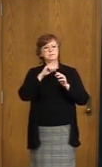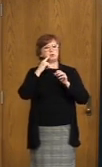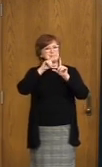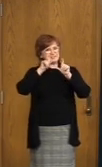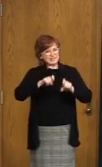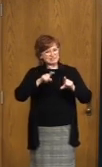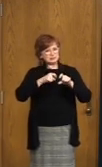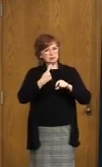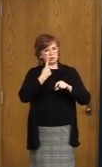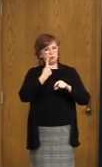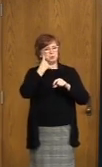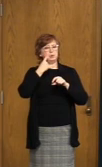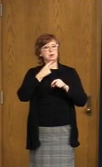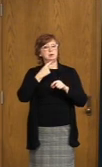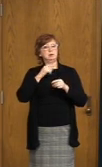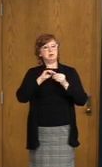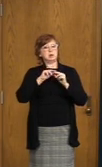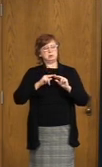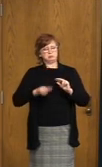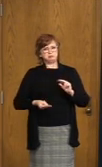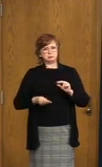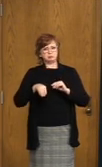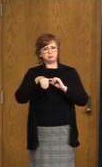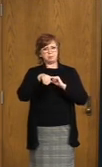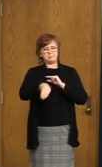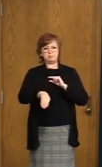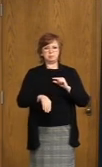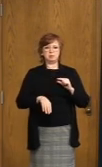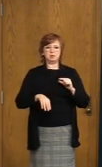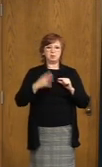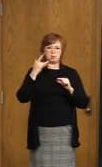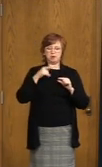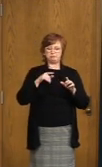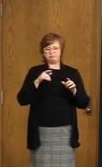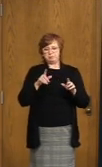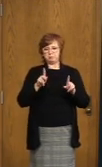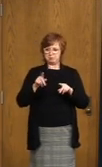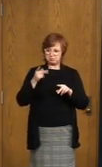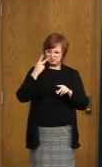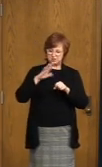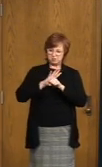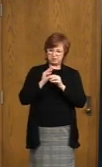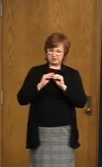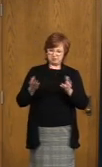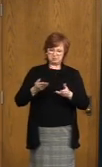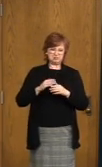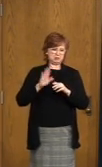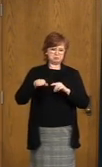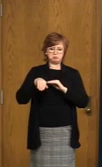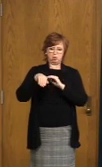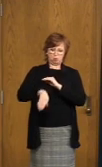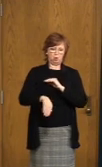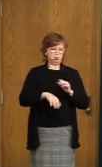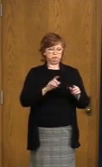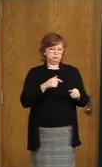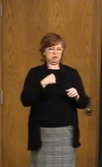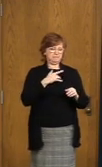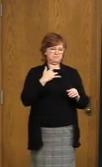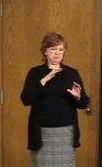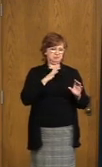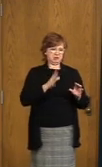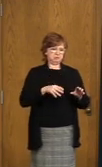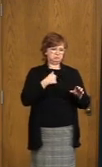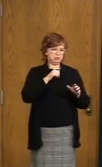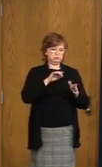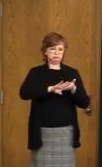have to observe these practices, still seek testing whenever we have any concerns or any symptoms, because that's the best way to keep our